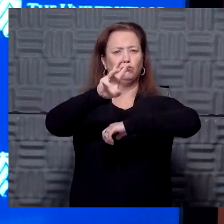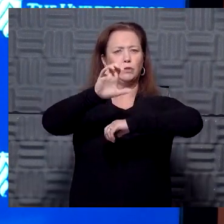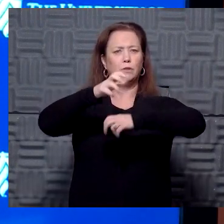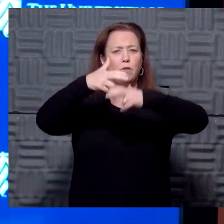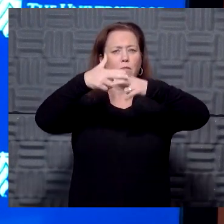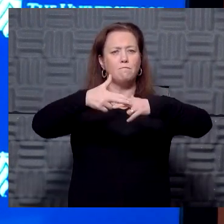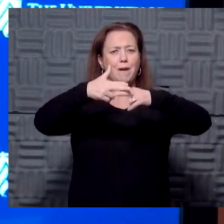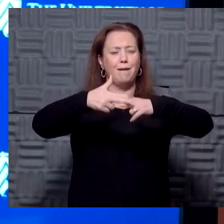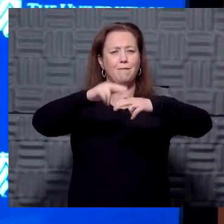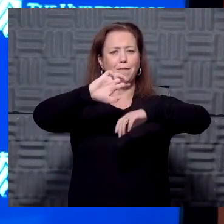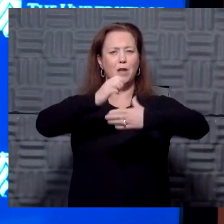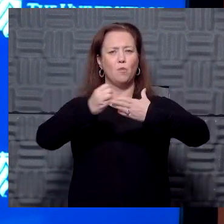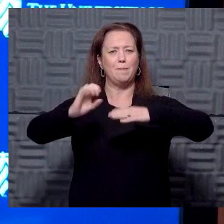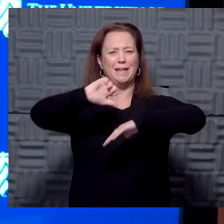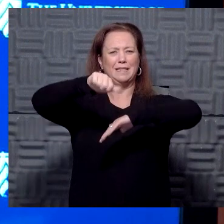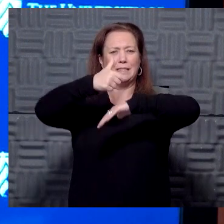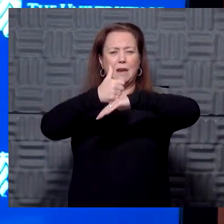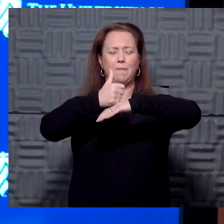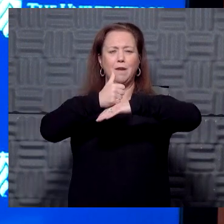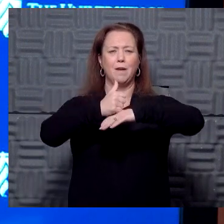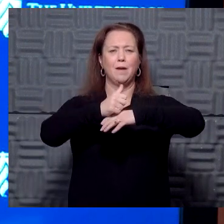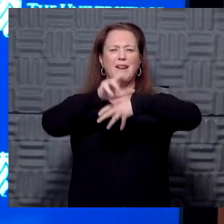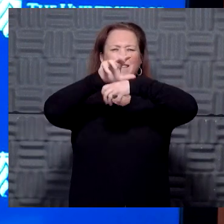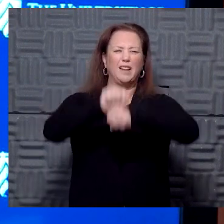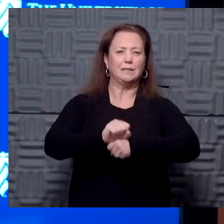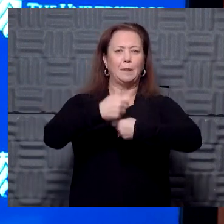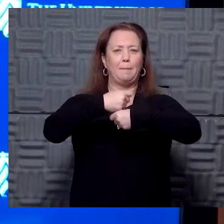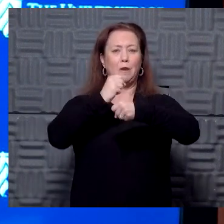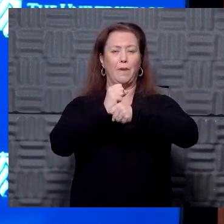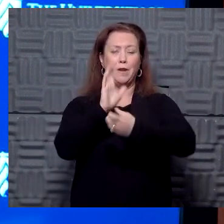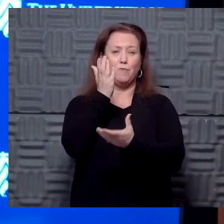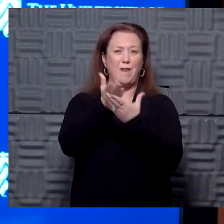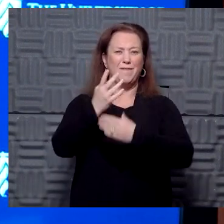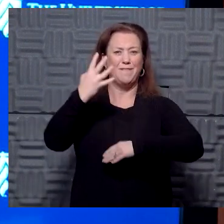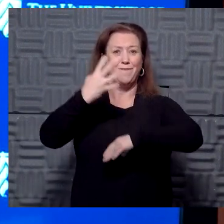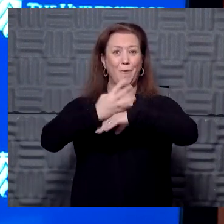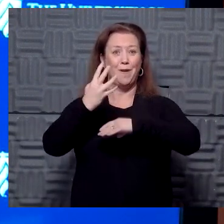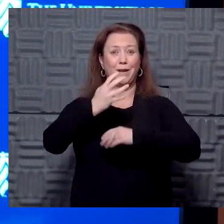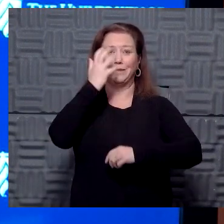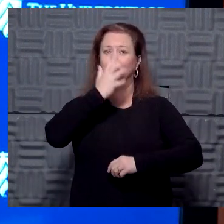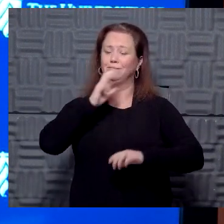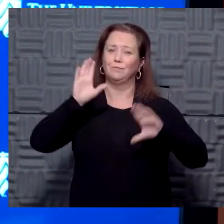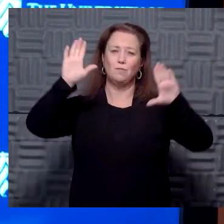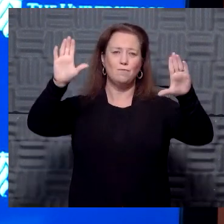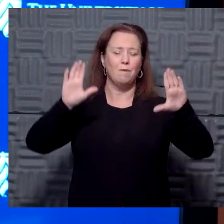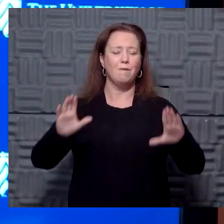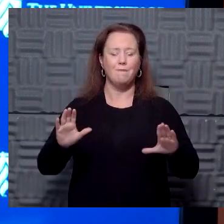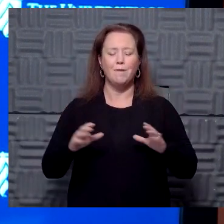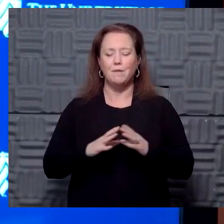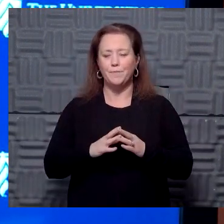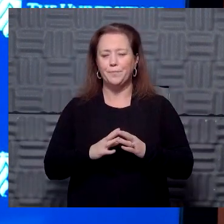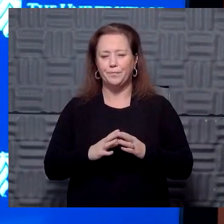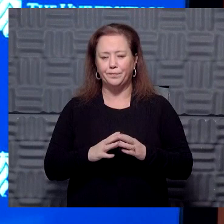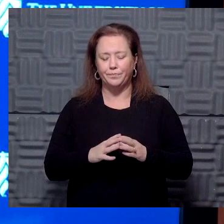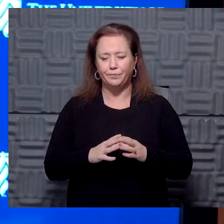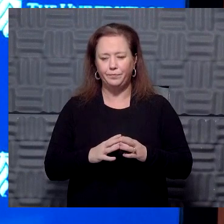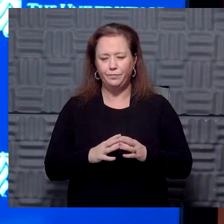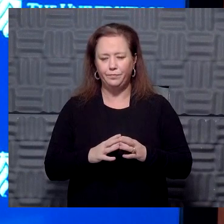days. So custom manufactured that in 4 days. That arrived, so that was a great effort from them. And